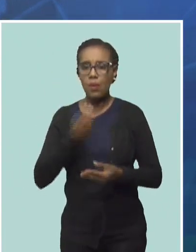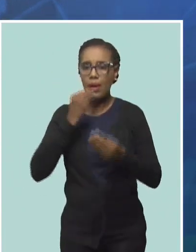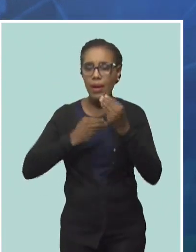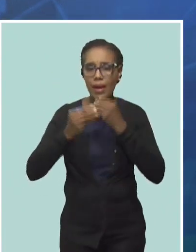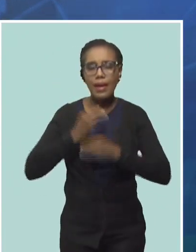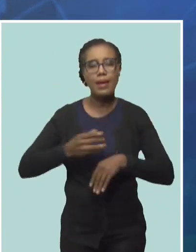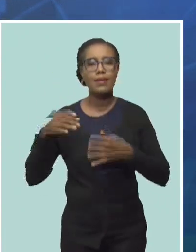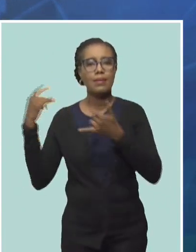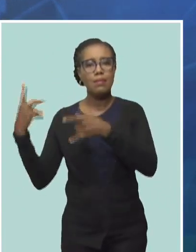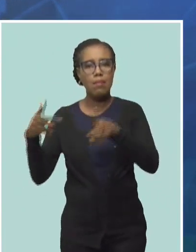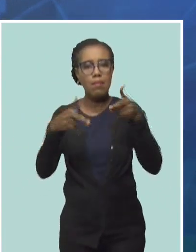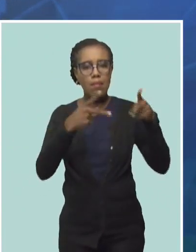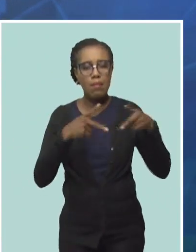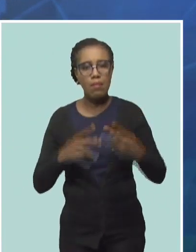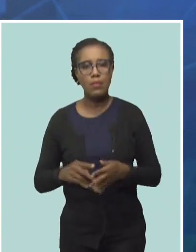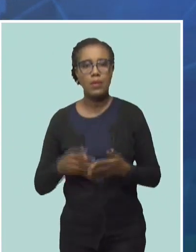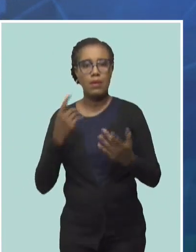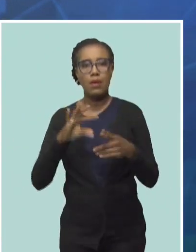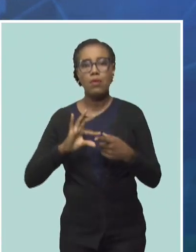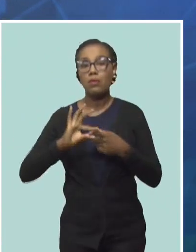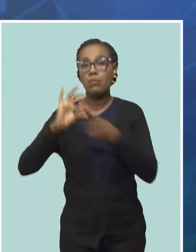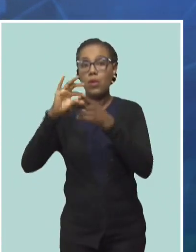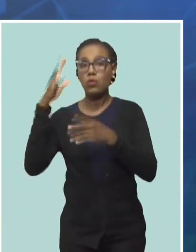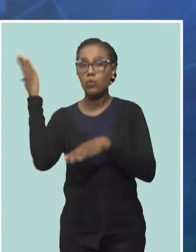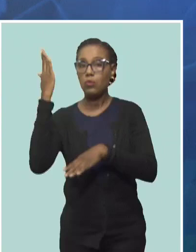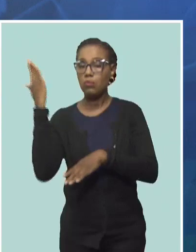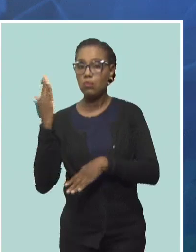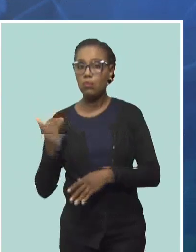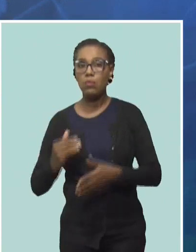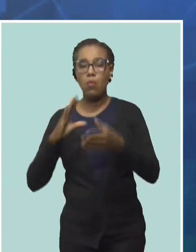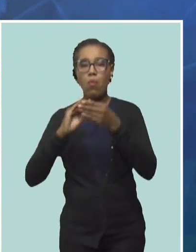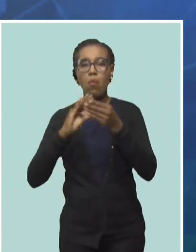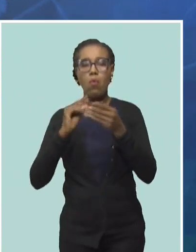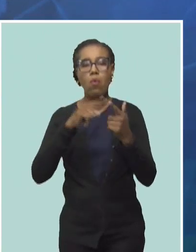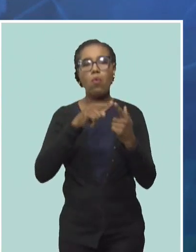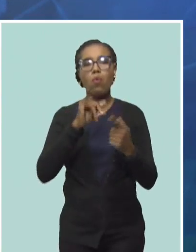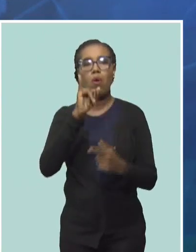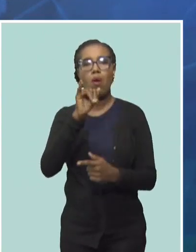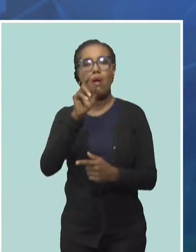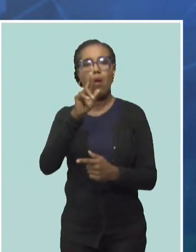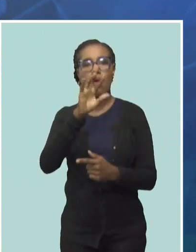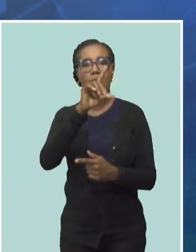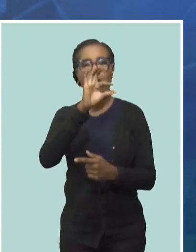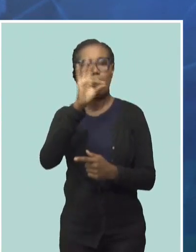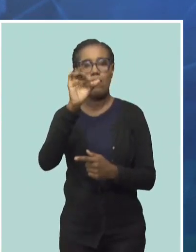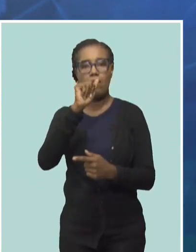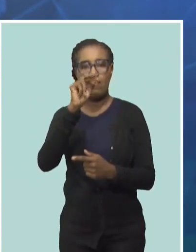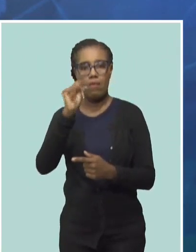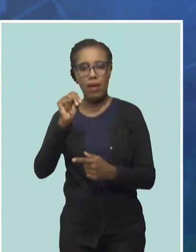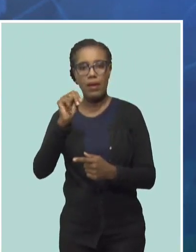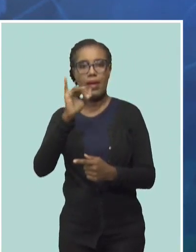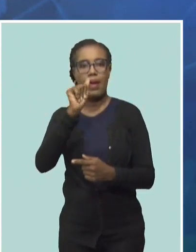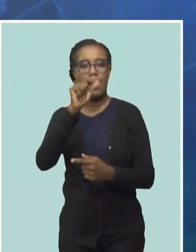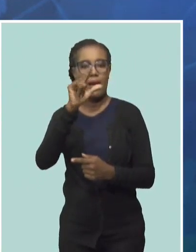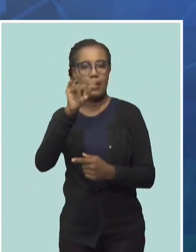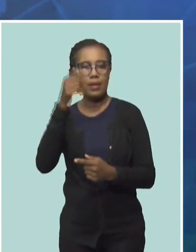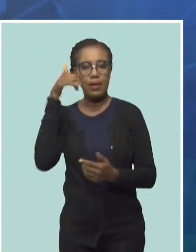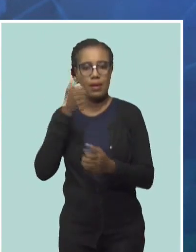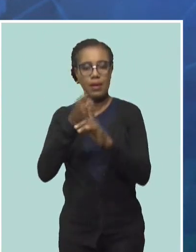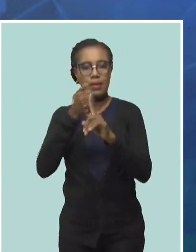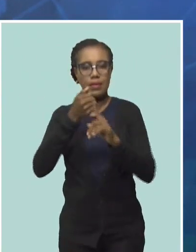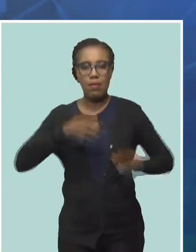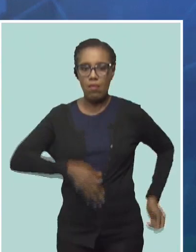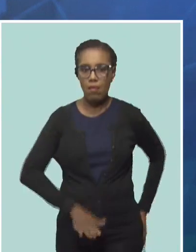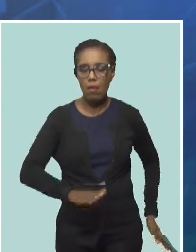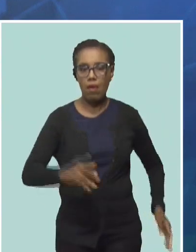ceremony. The featured speaker was Guyana's President, Dr. Irfan Ali, who praised Prime Minister Motley's leadership. President Ali says